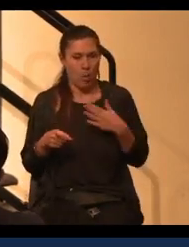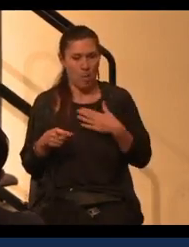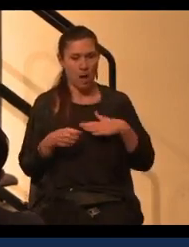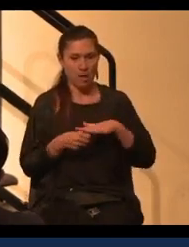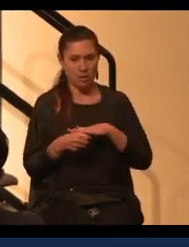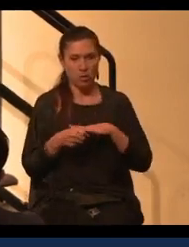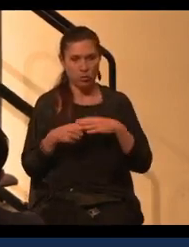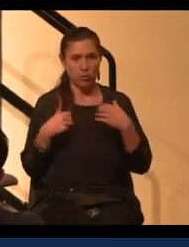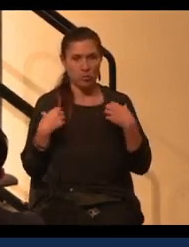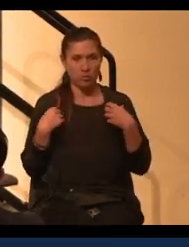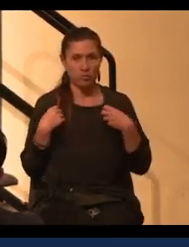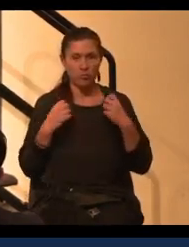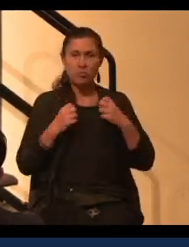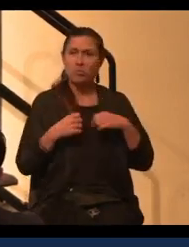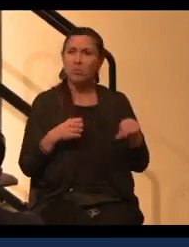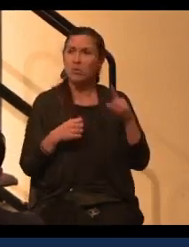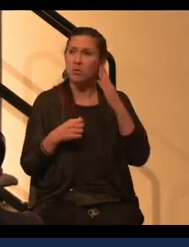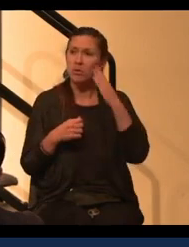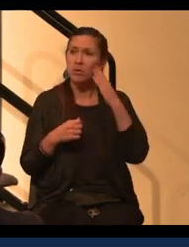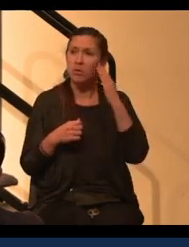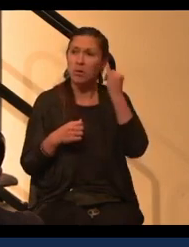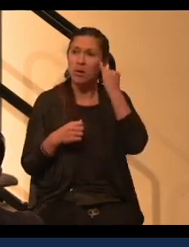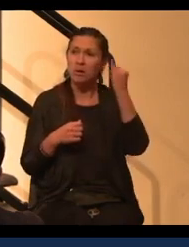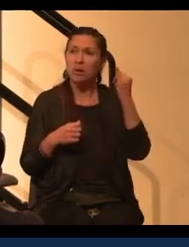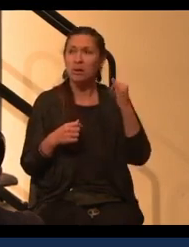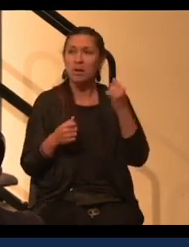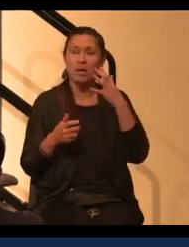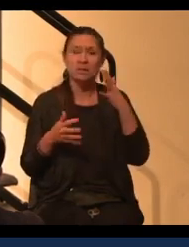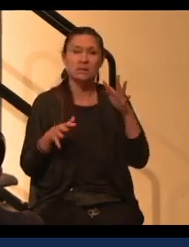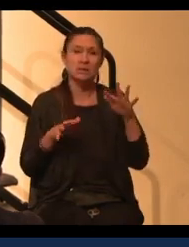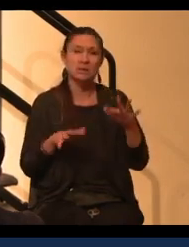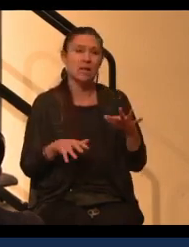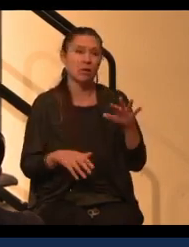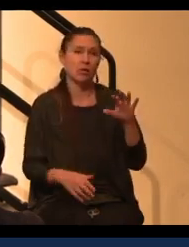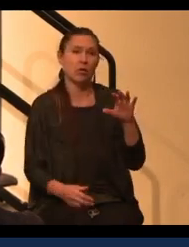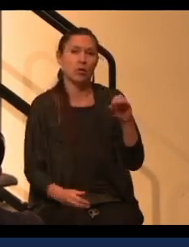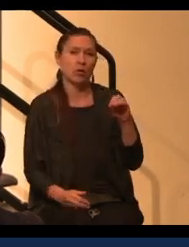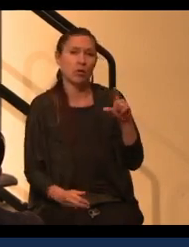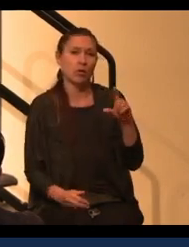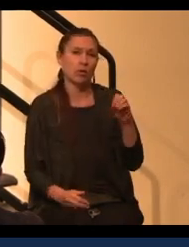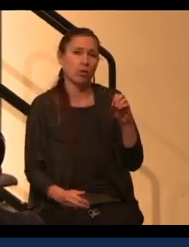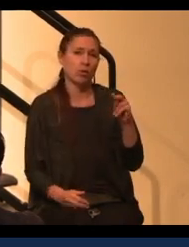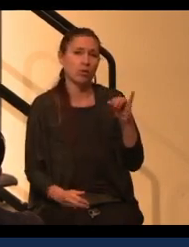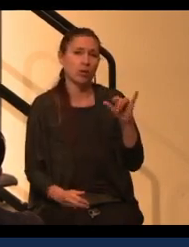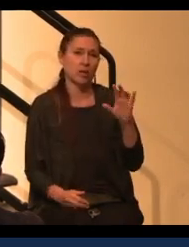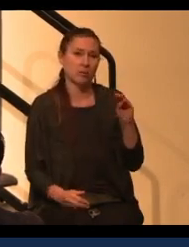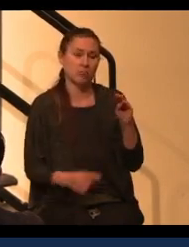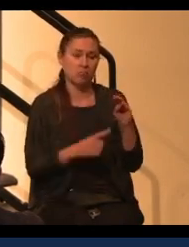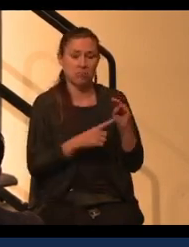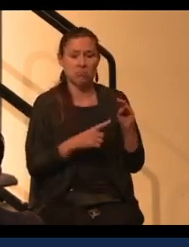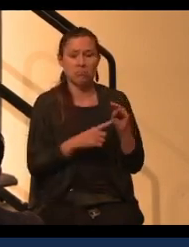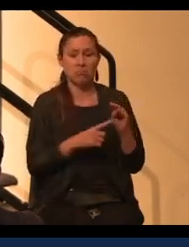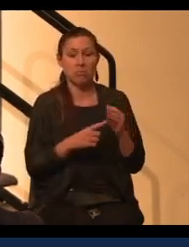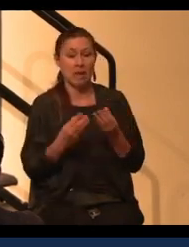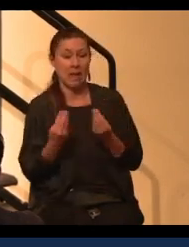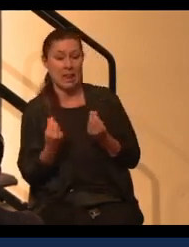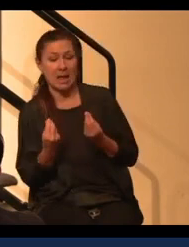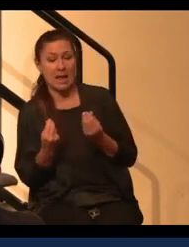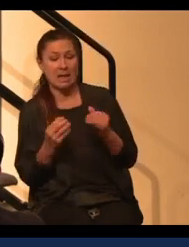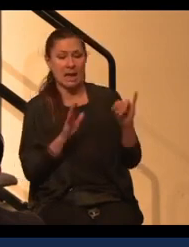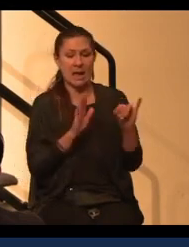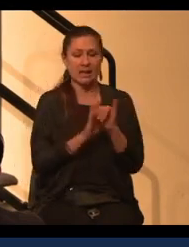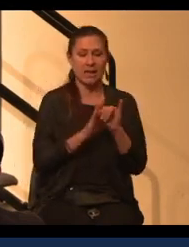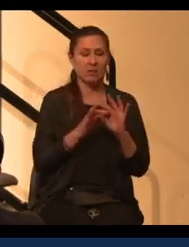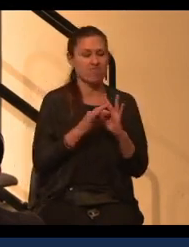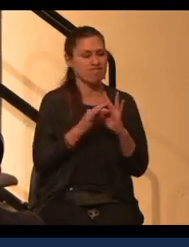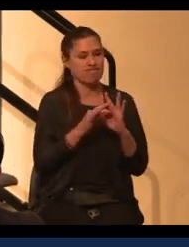Those of you who are familiar with this, the idea of settler colonialism, and part of that is assuming that land and identity are of the same and